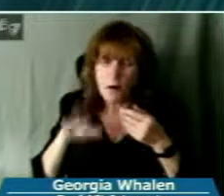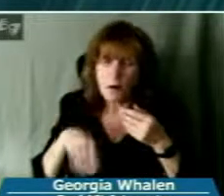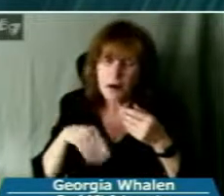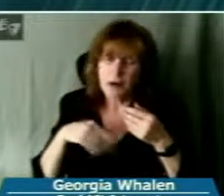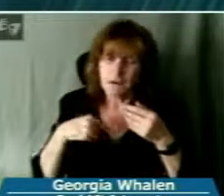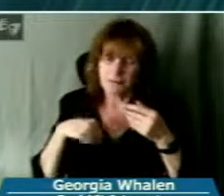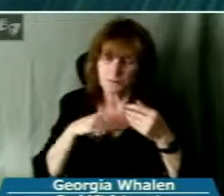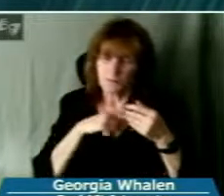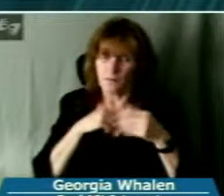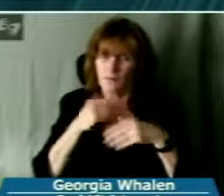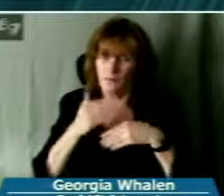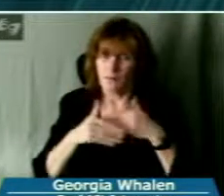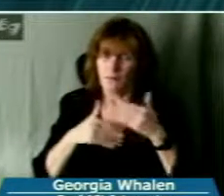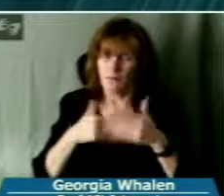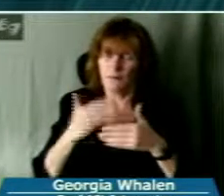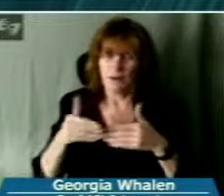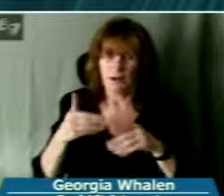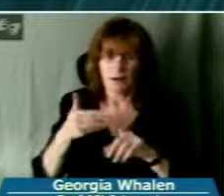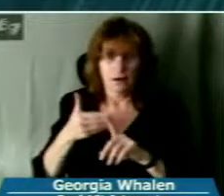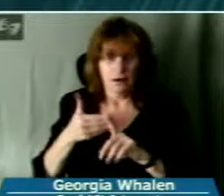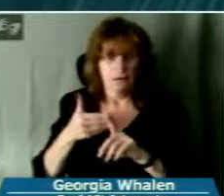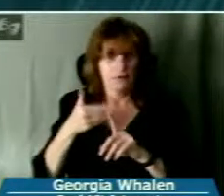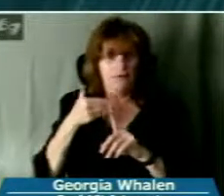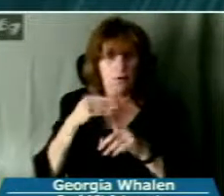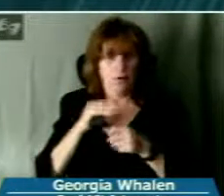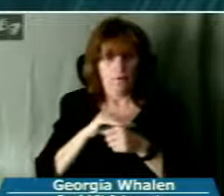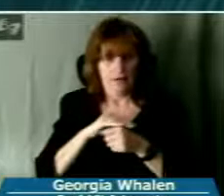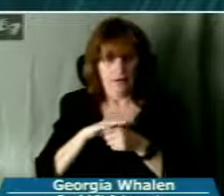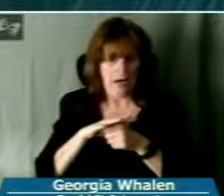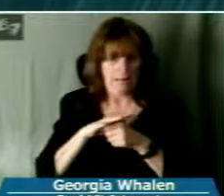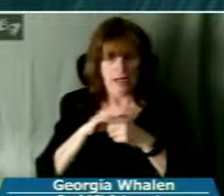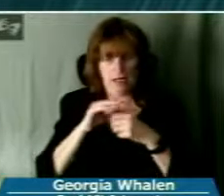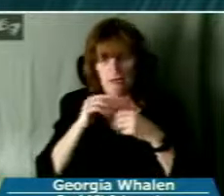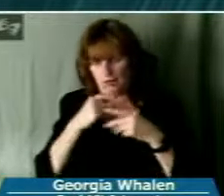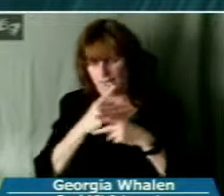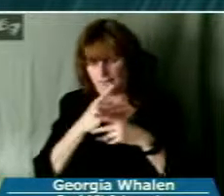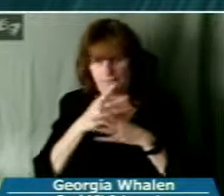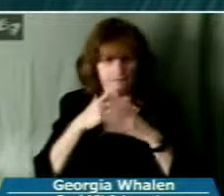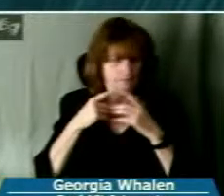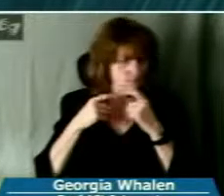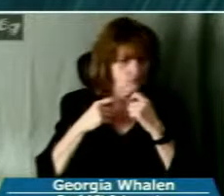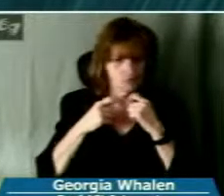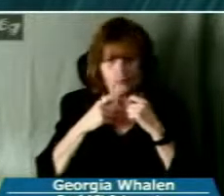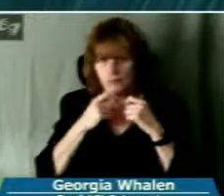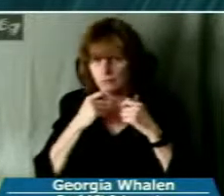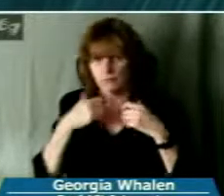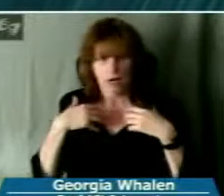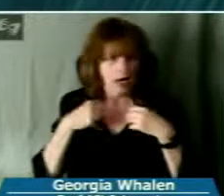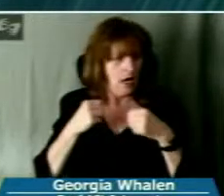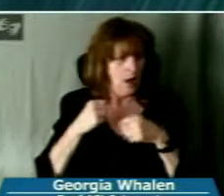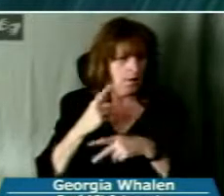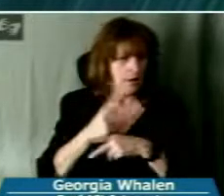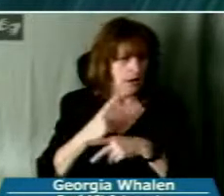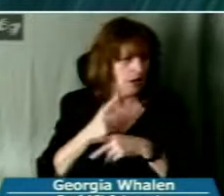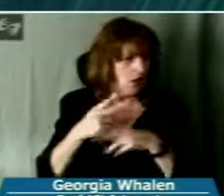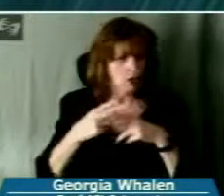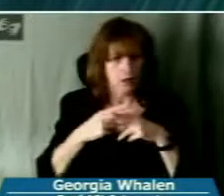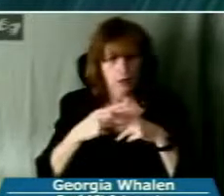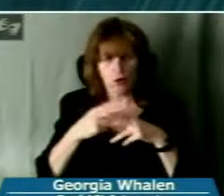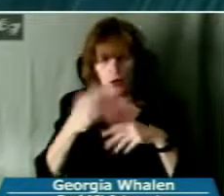for the pandemic, we had looked at some alternative healthcare facilities within the city. So I think we need